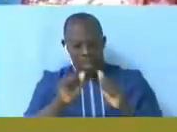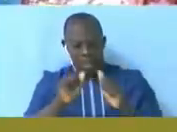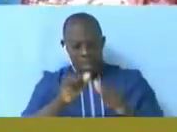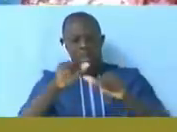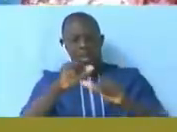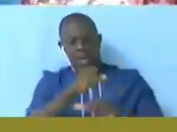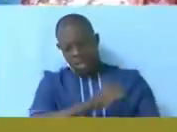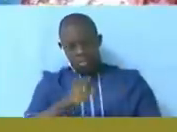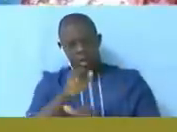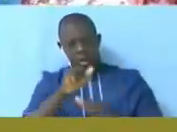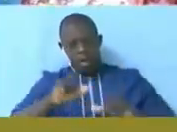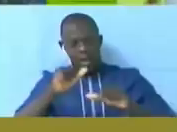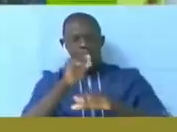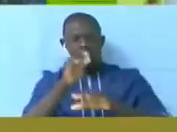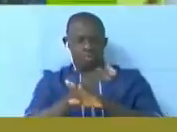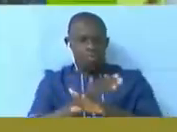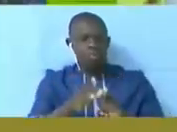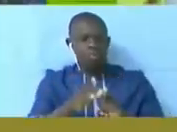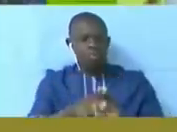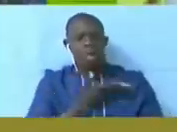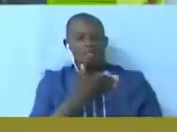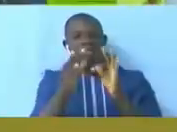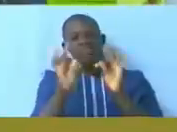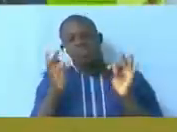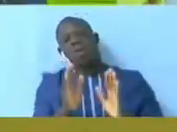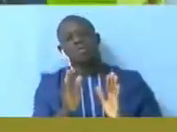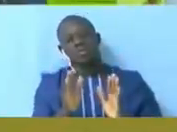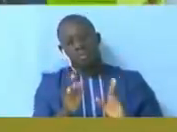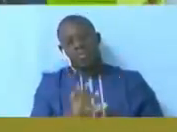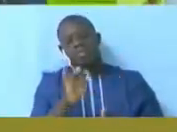you have a peace of mind. Yes. Thank you very much.